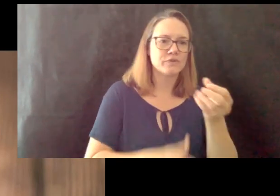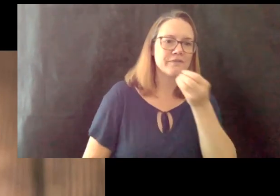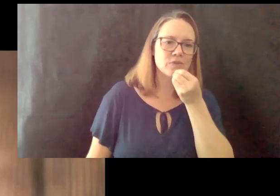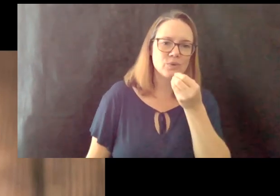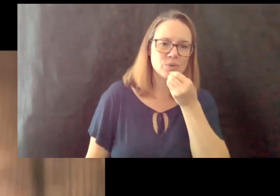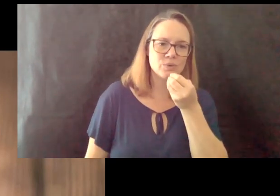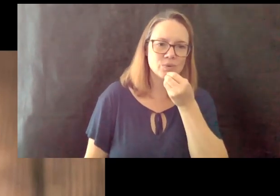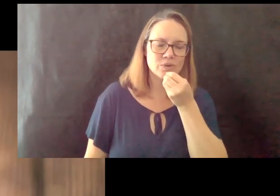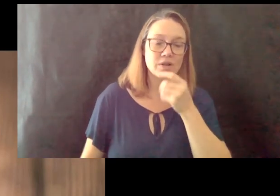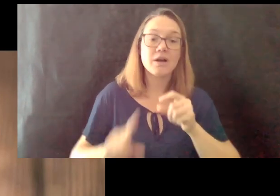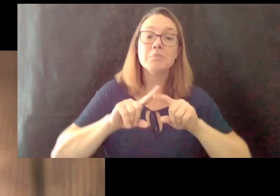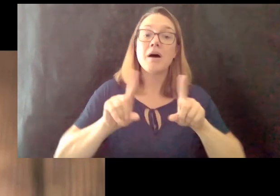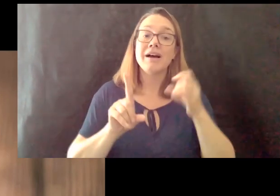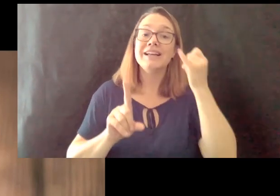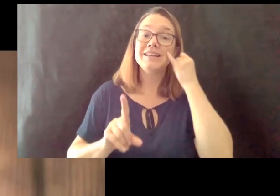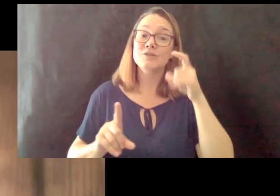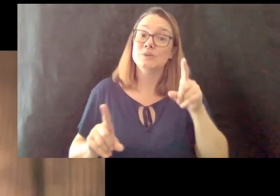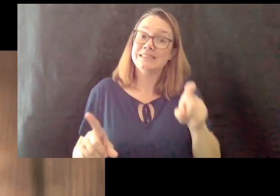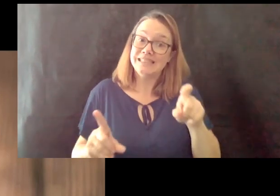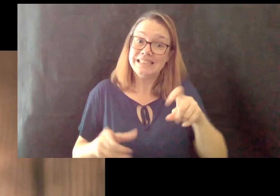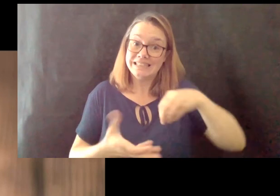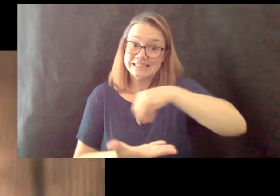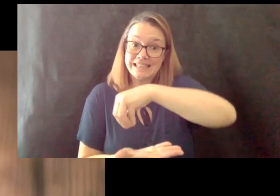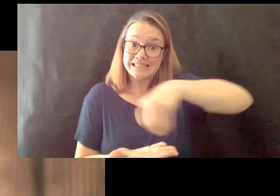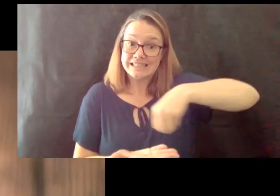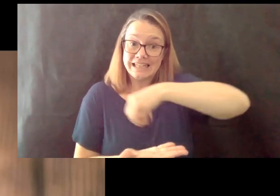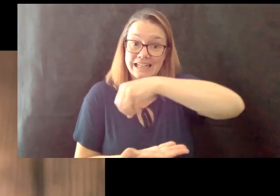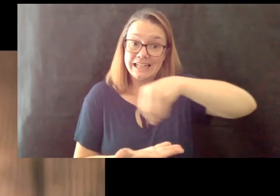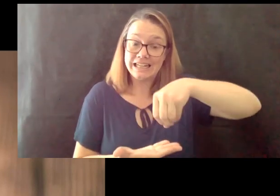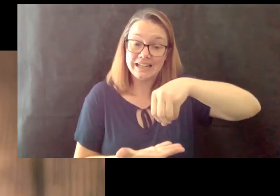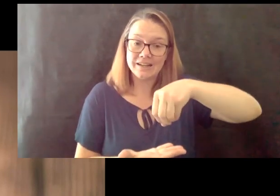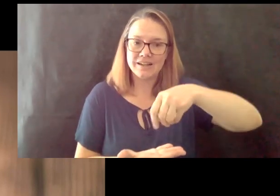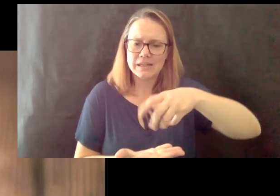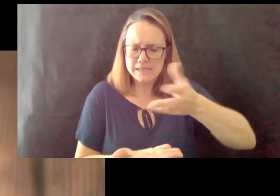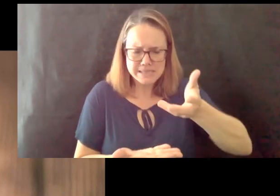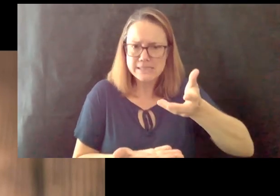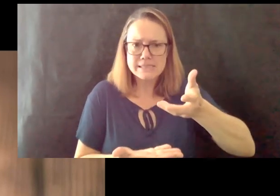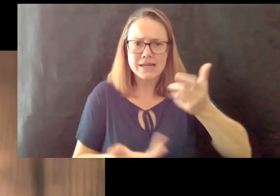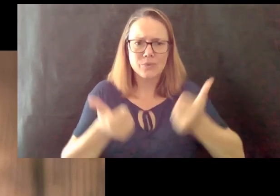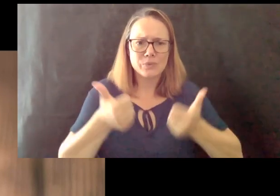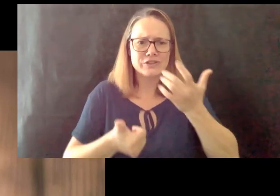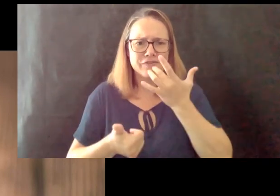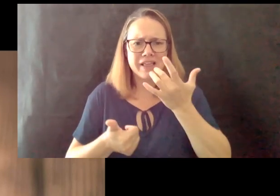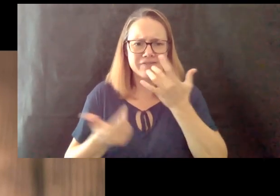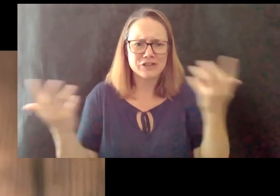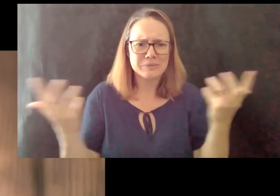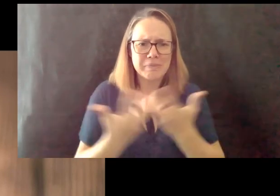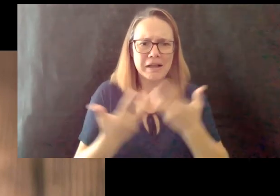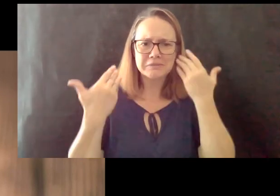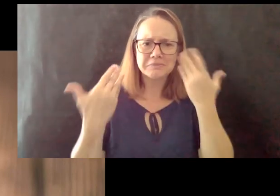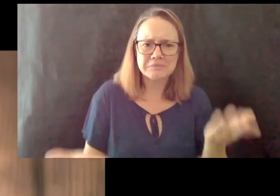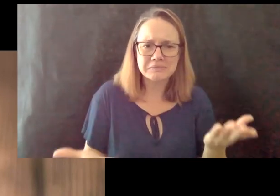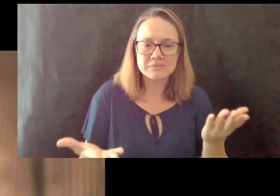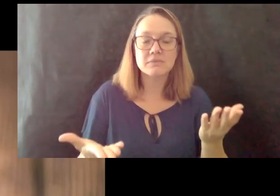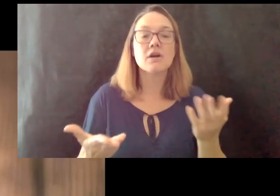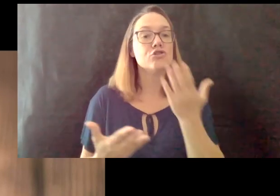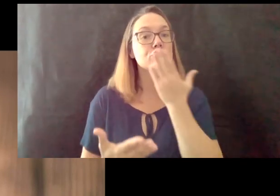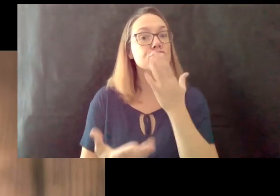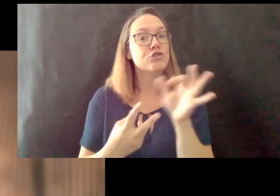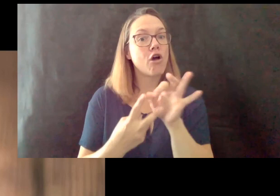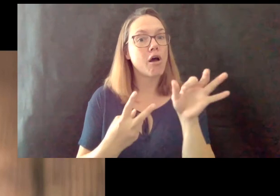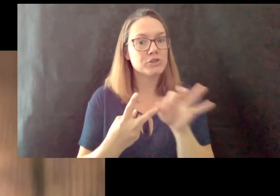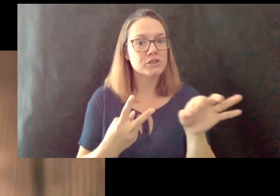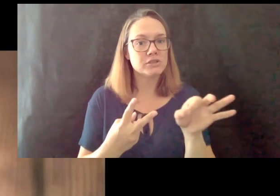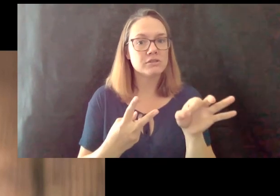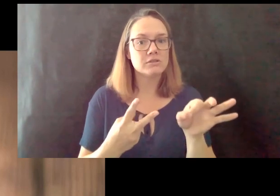frozen. But if we do have to season something and you're not sure what flavors go with what, a good